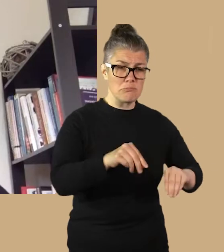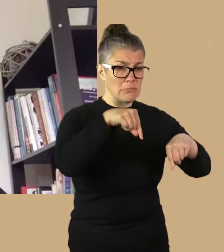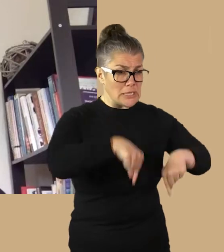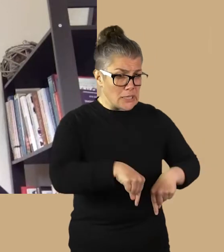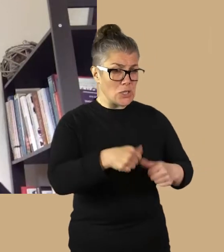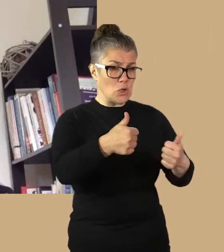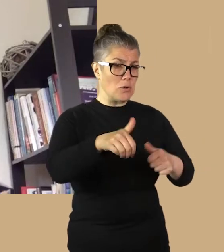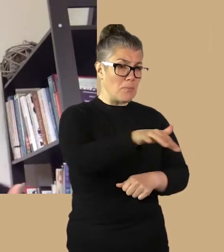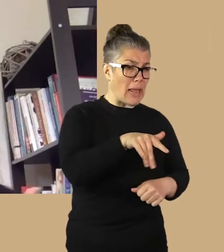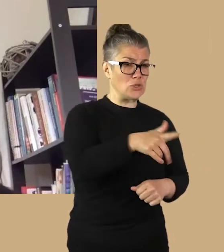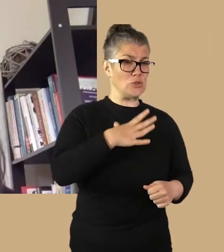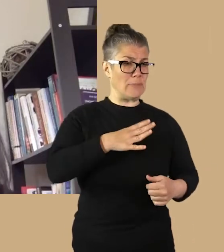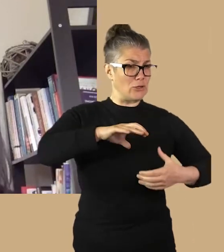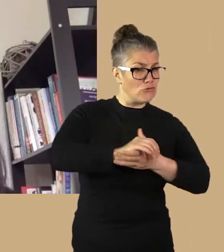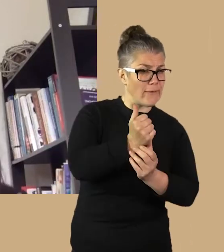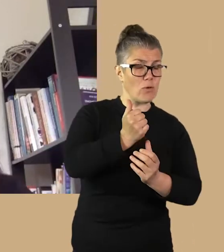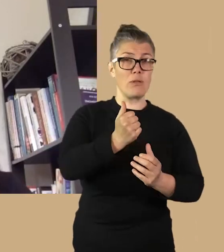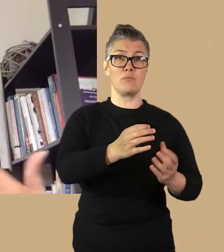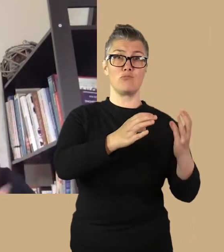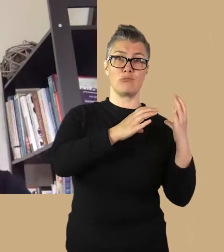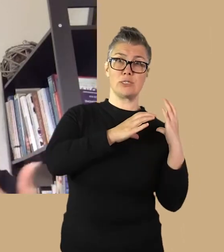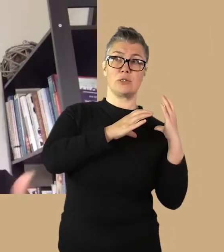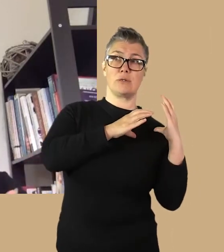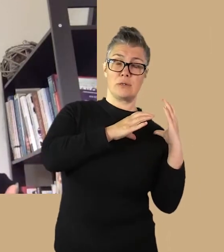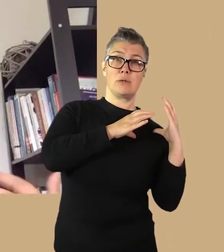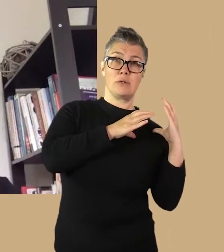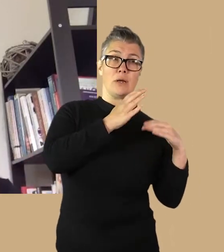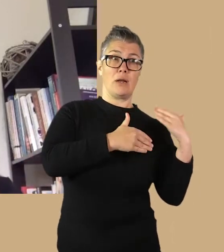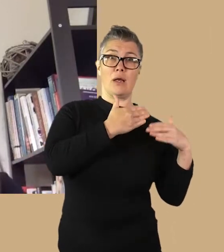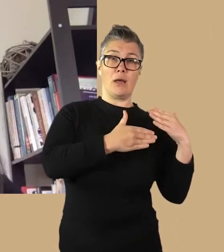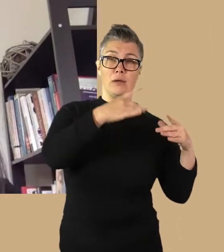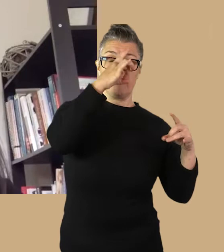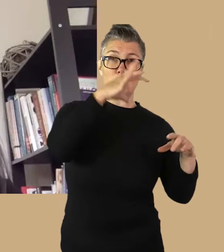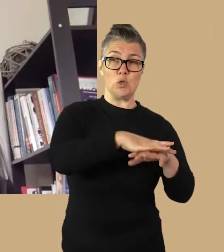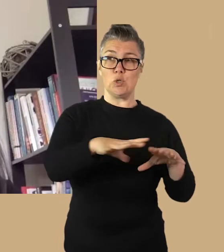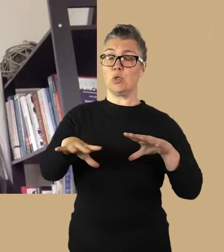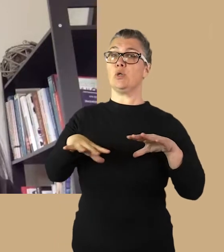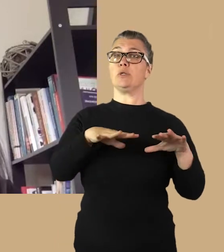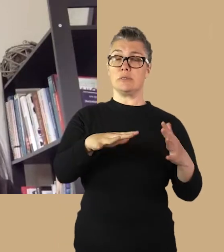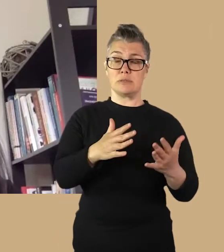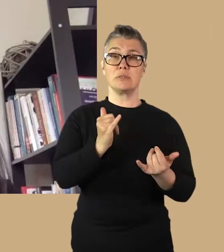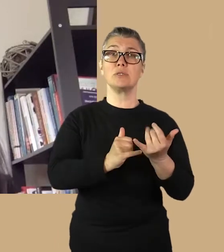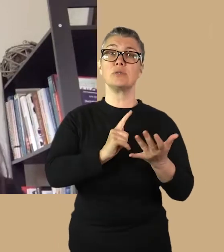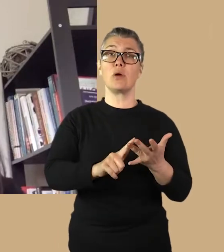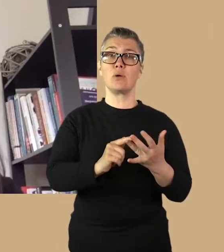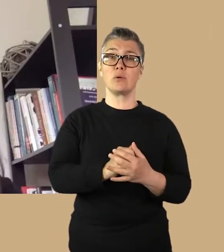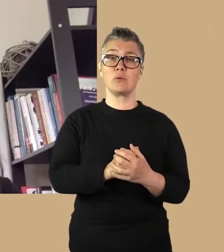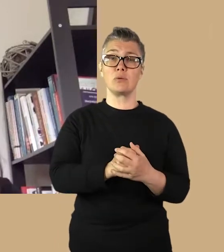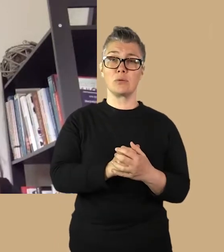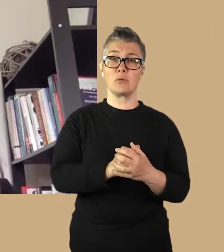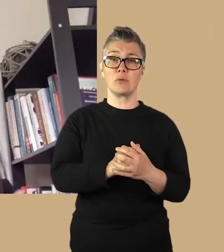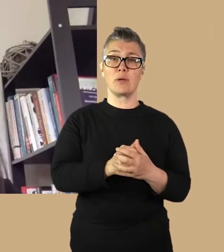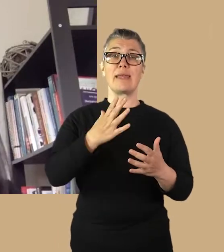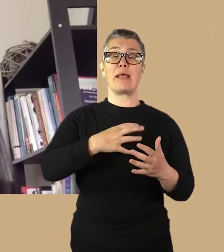a good place, you need to be more grateful, and all that pressures get carried and confused. So what my suggestion would